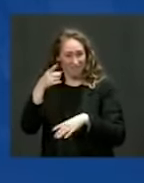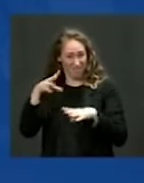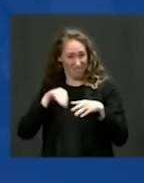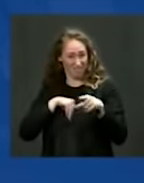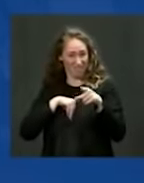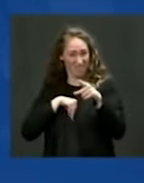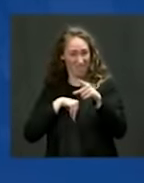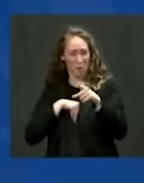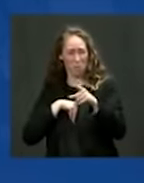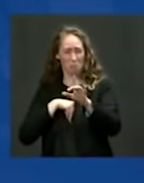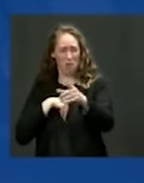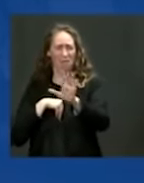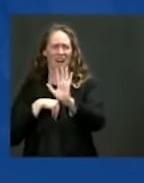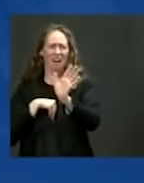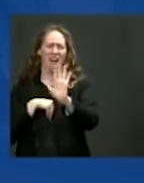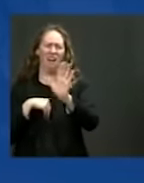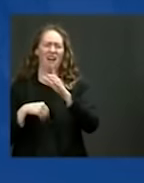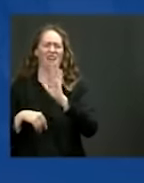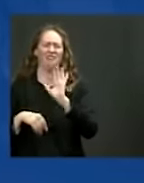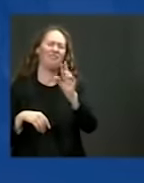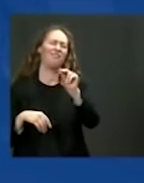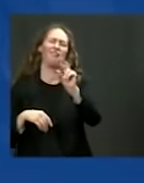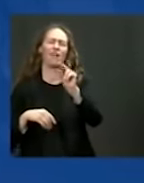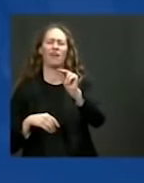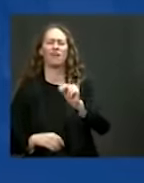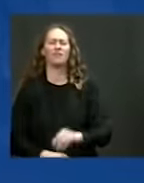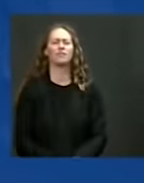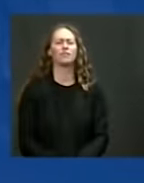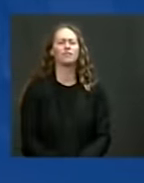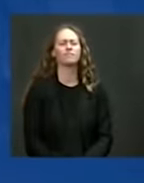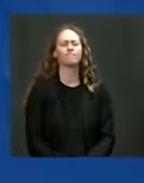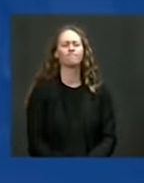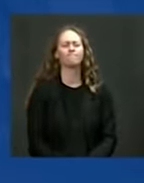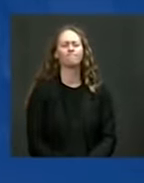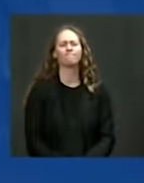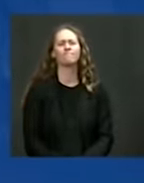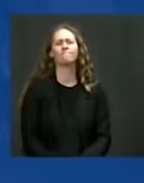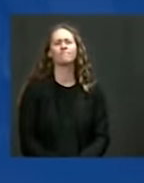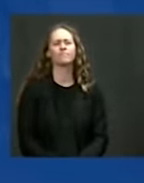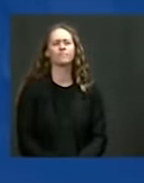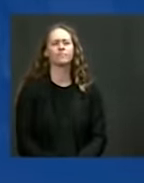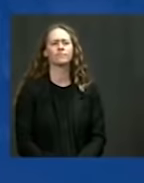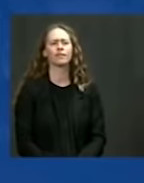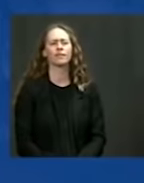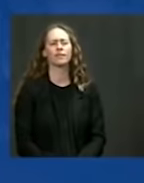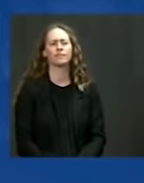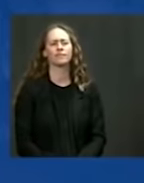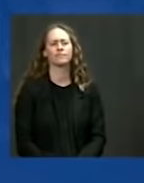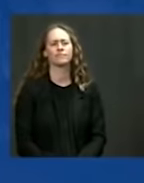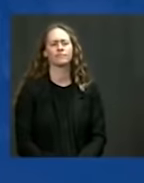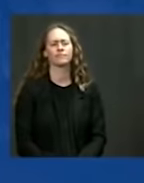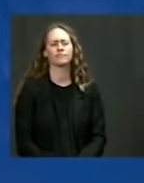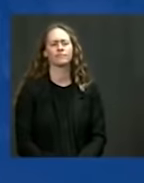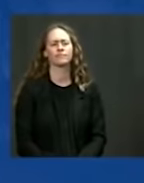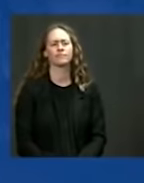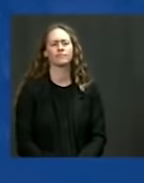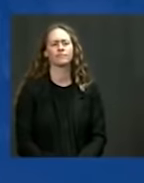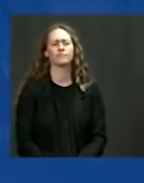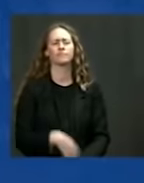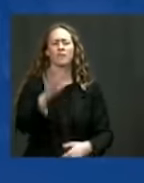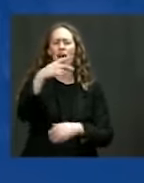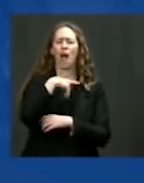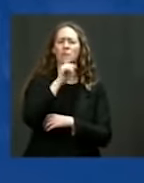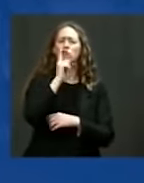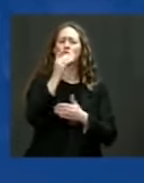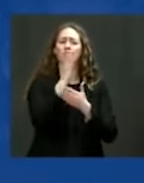Look, I'm not going to fly-spec this. I am sure there are some embraces that were totally innocent.